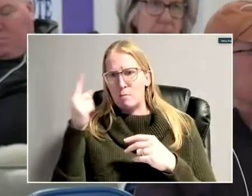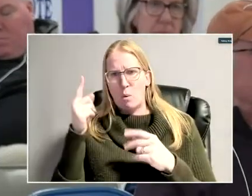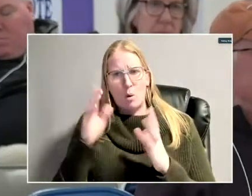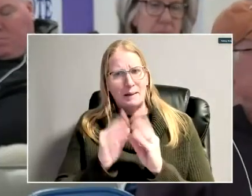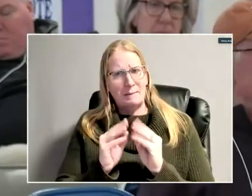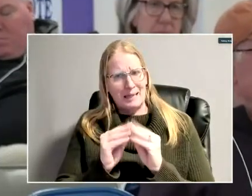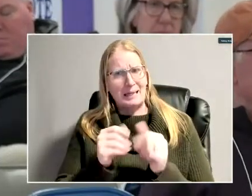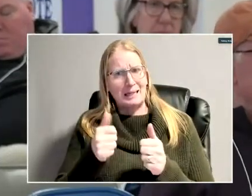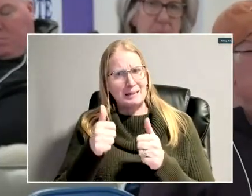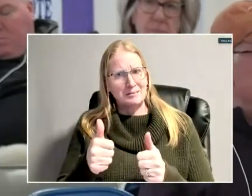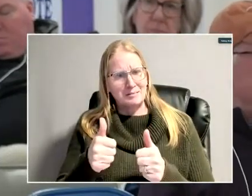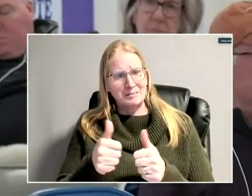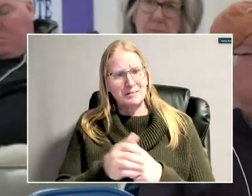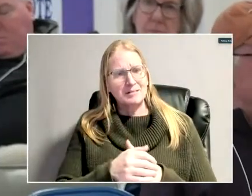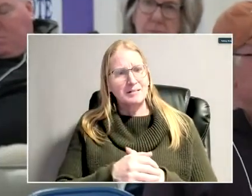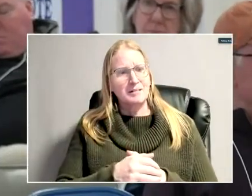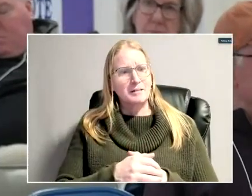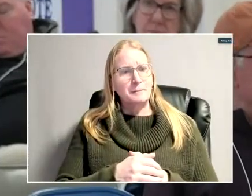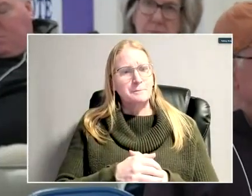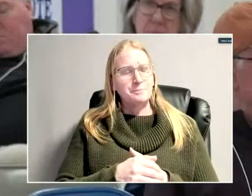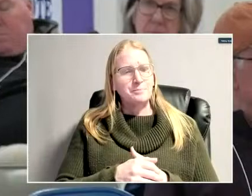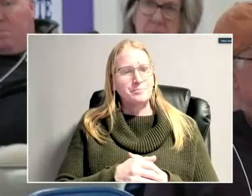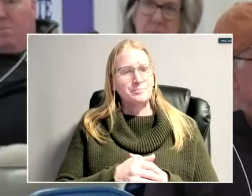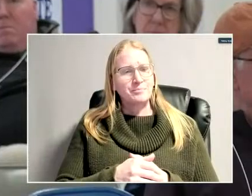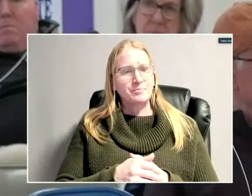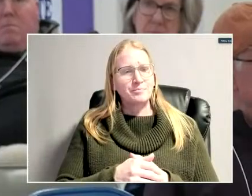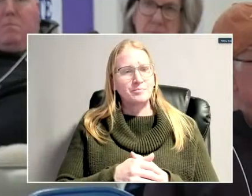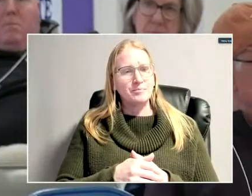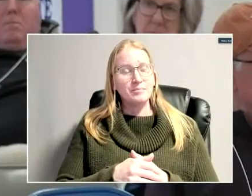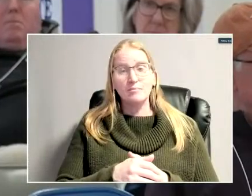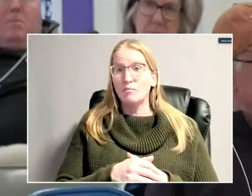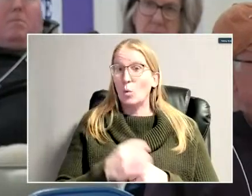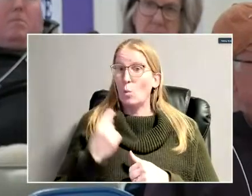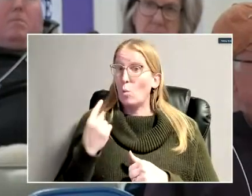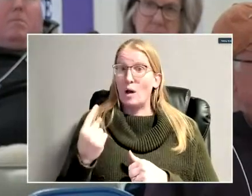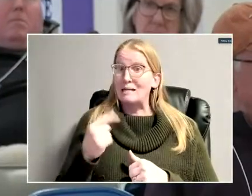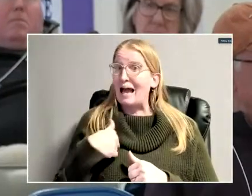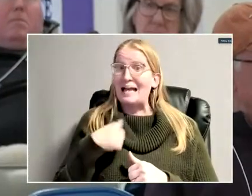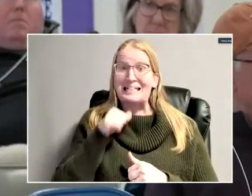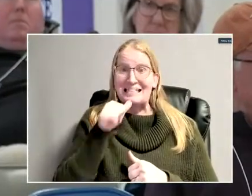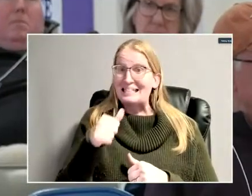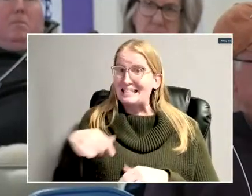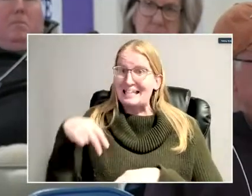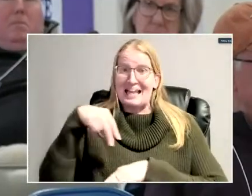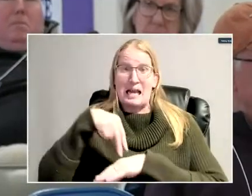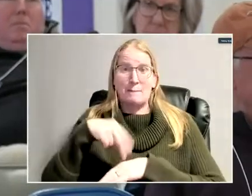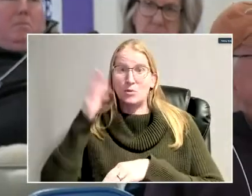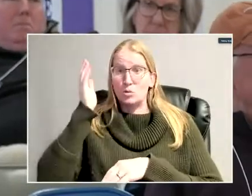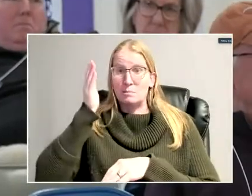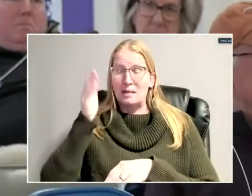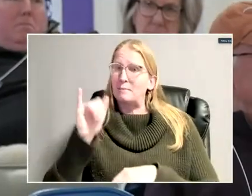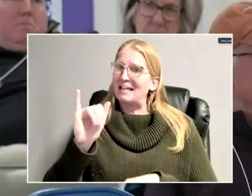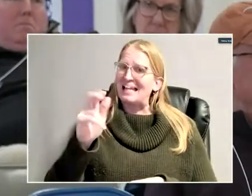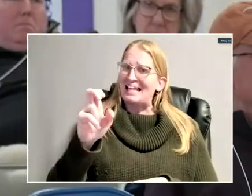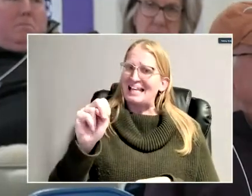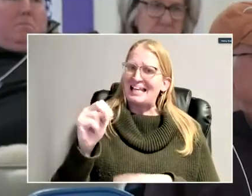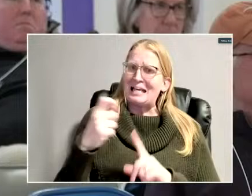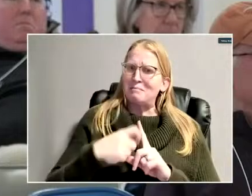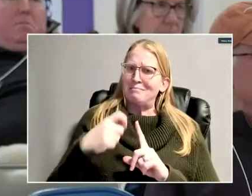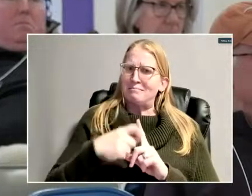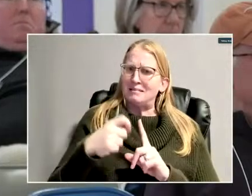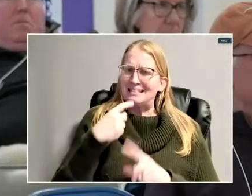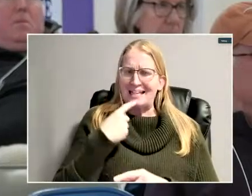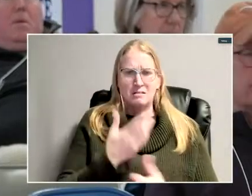uh one of them I did not get up to speak at and Ian gave me a hard time not once but twice for not saying it not